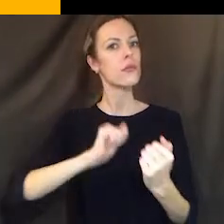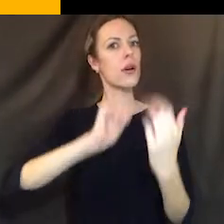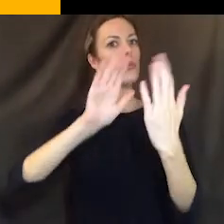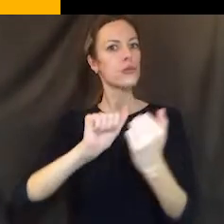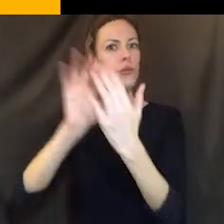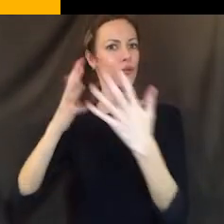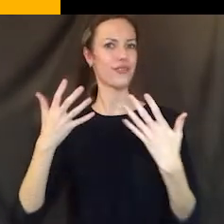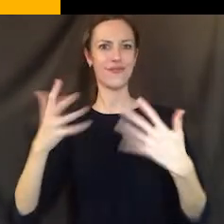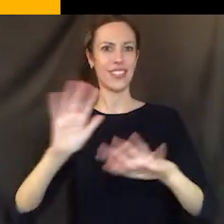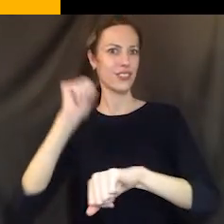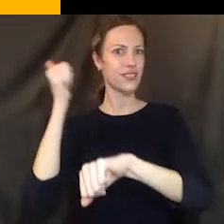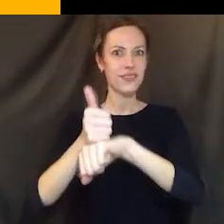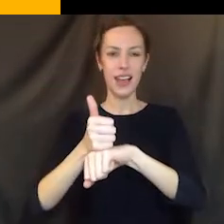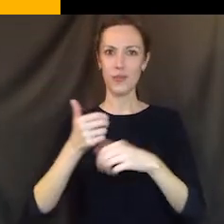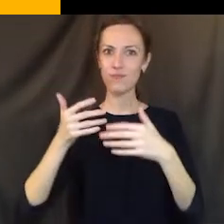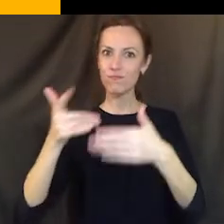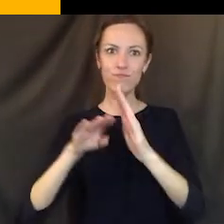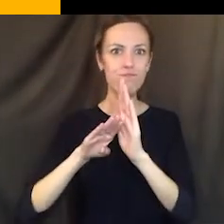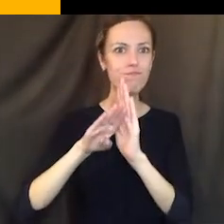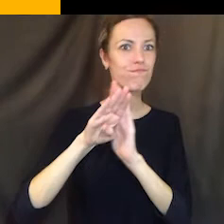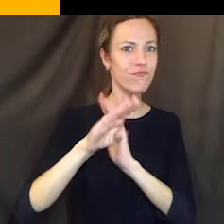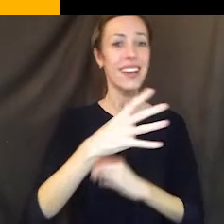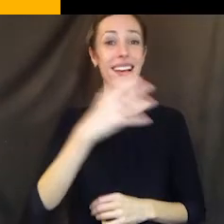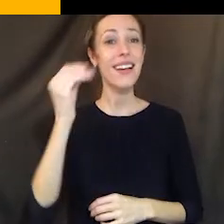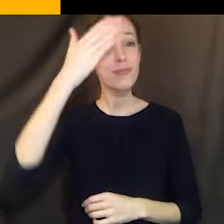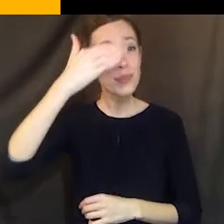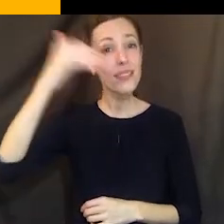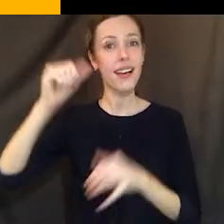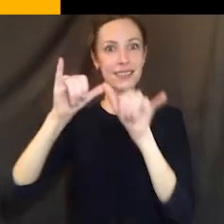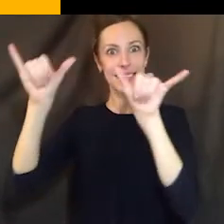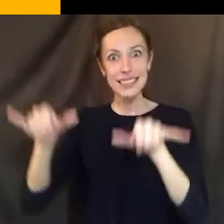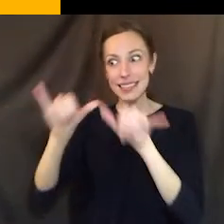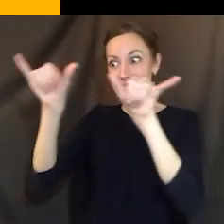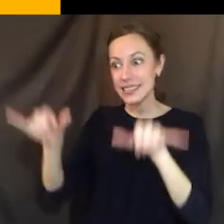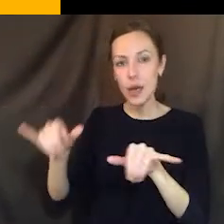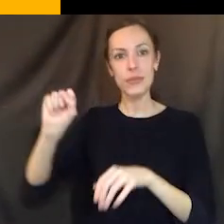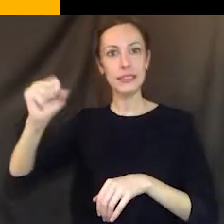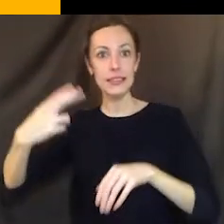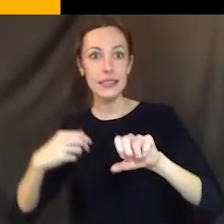systems and stakeholders. Presently, we are between phases 2 and 3 overall.